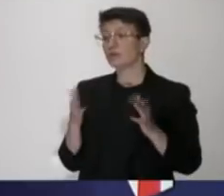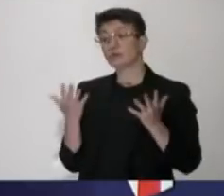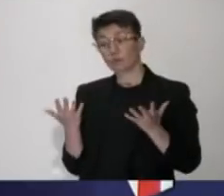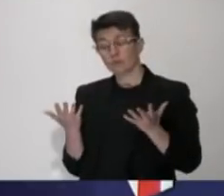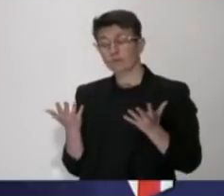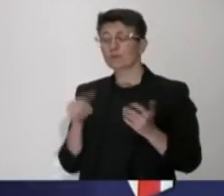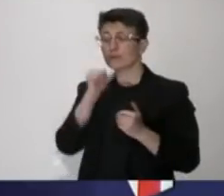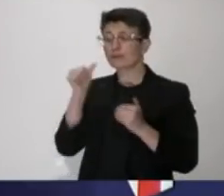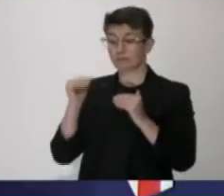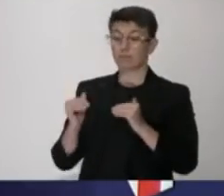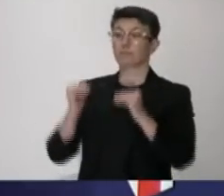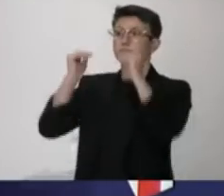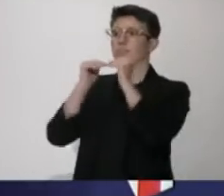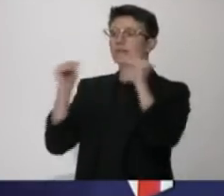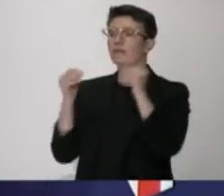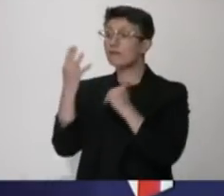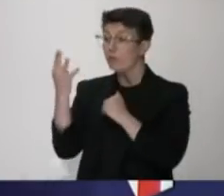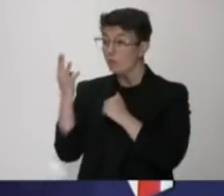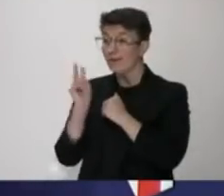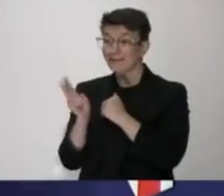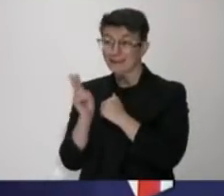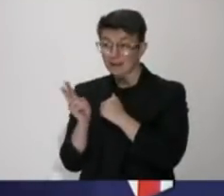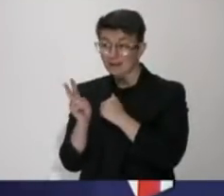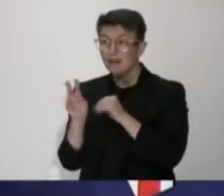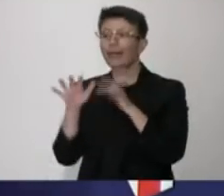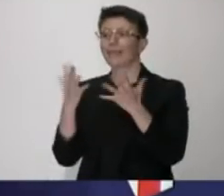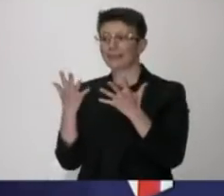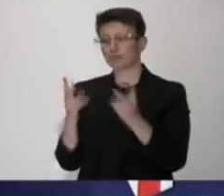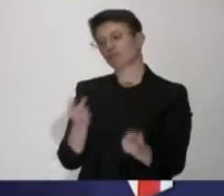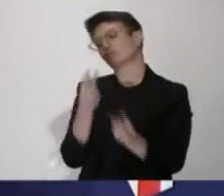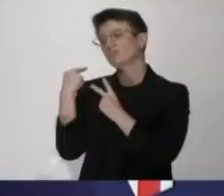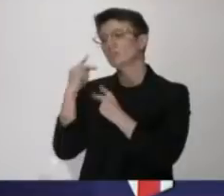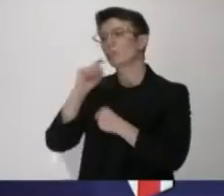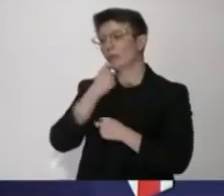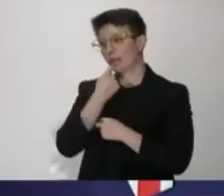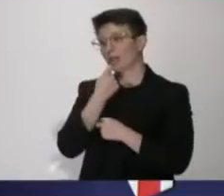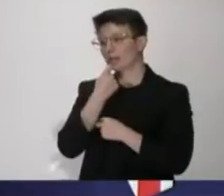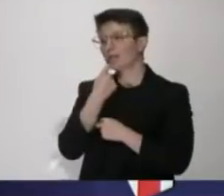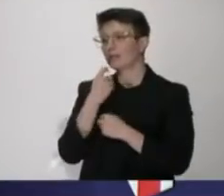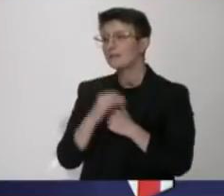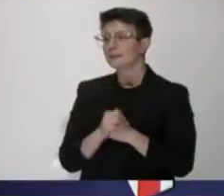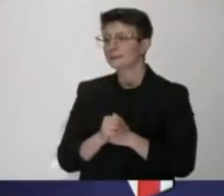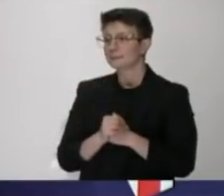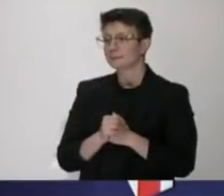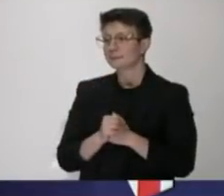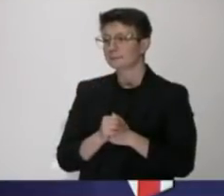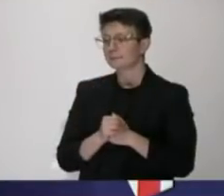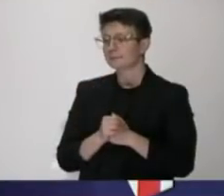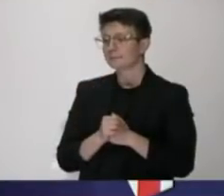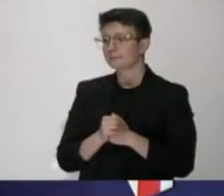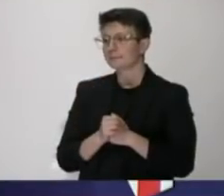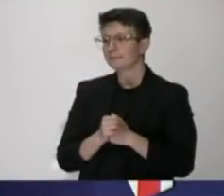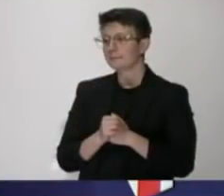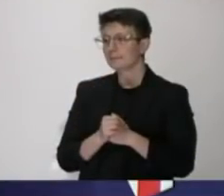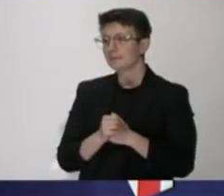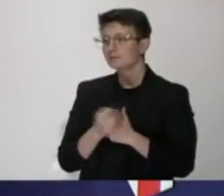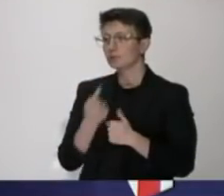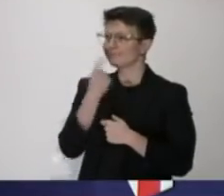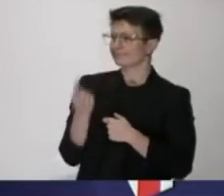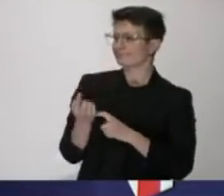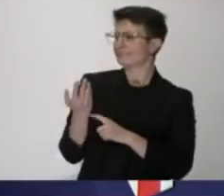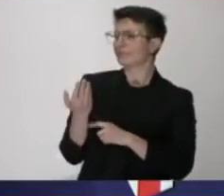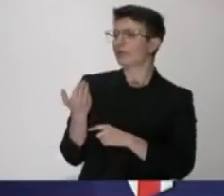back to level 4 at any point, we would take another look at the support, and that's what that piece of work that I've mentioned is about,